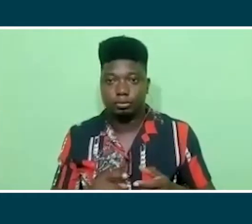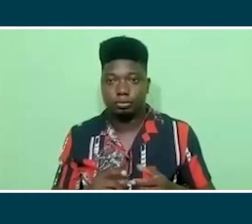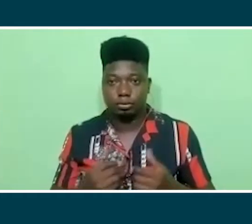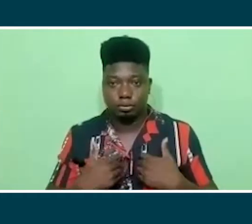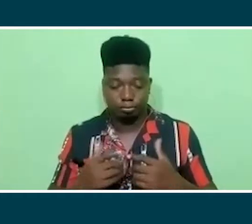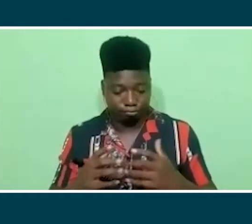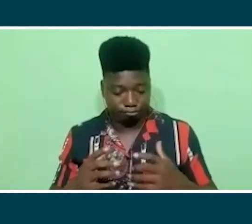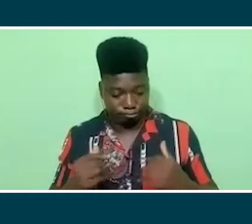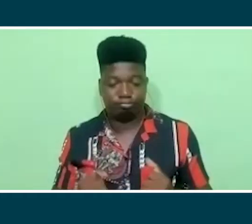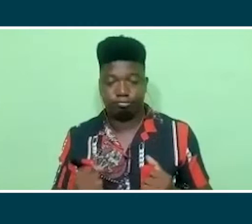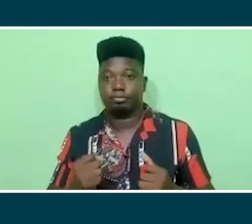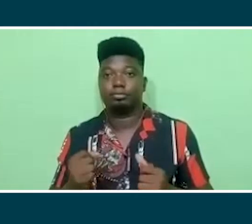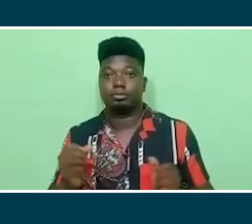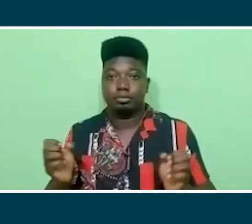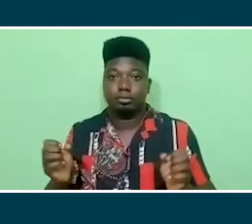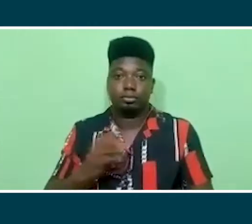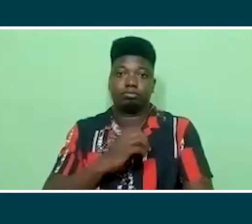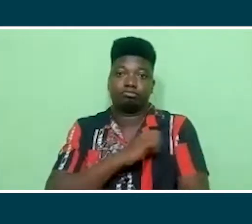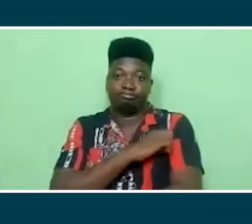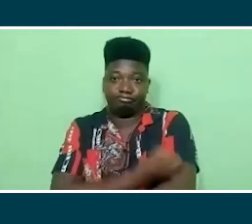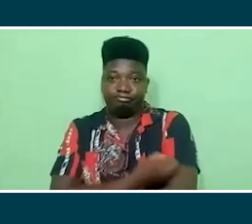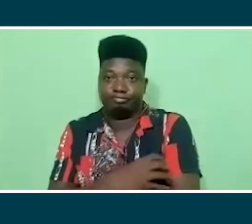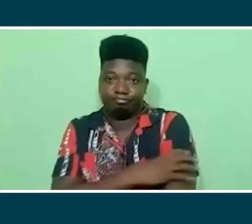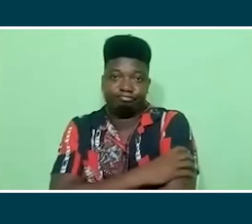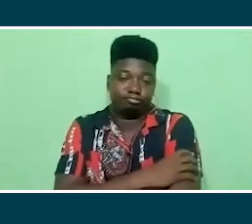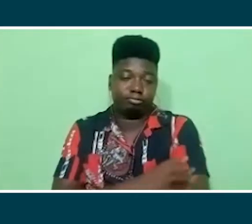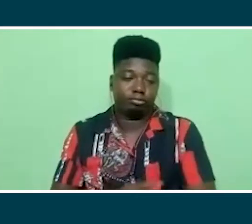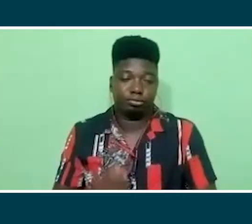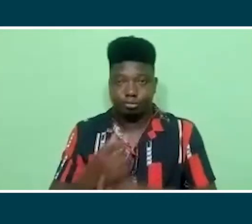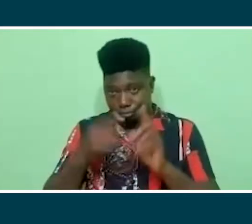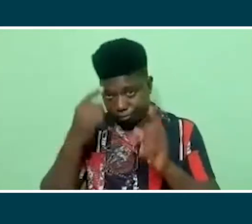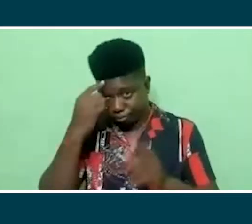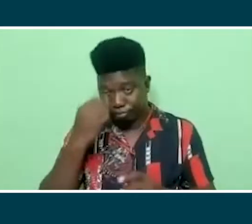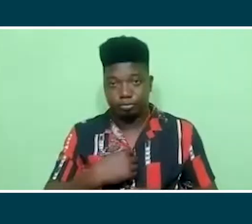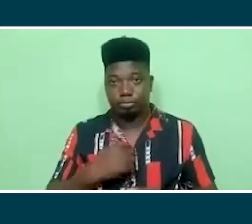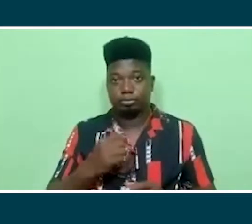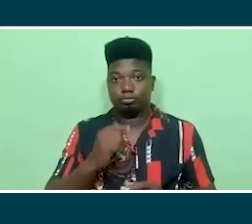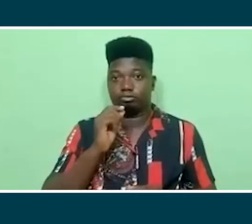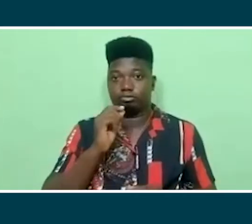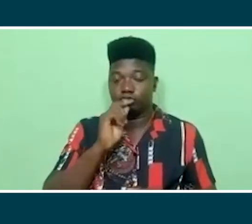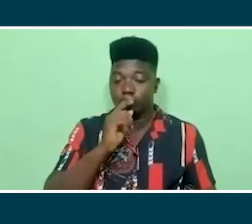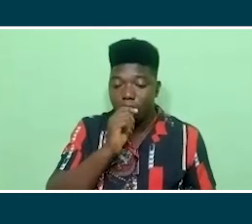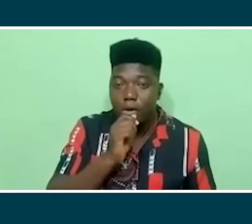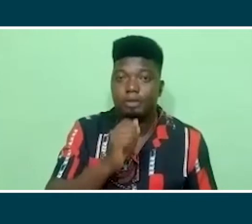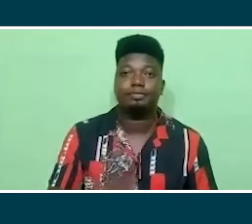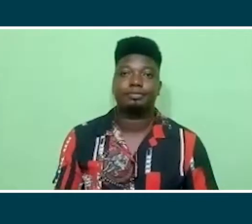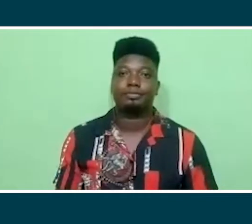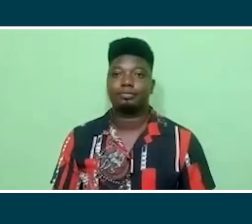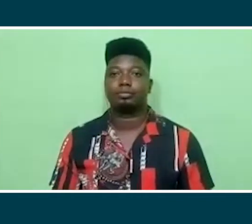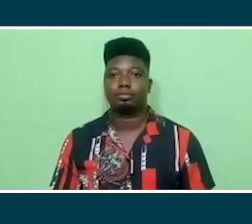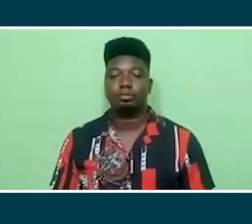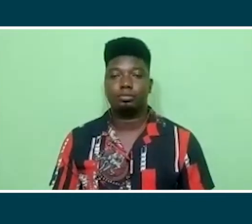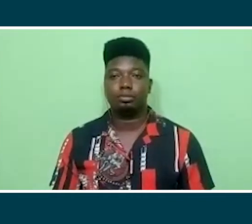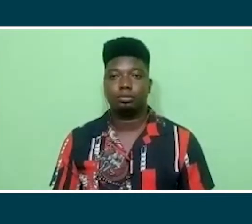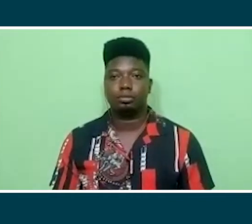and making fun of this kid, but me being quiet. If I had said something to those counselors, would that have